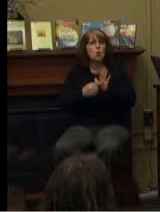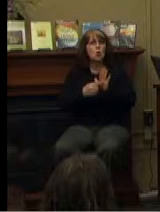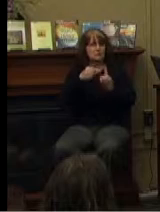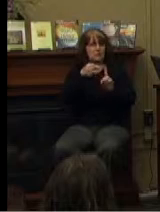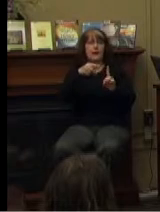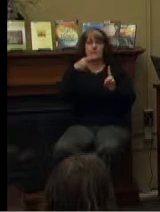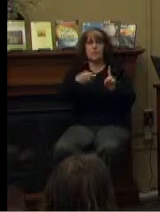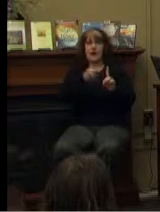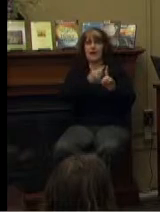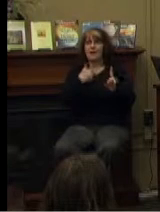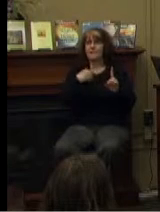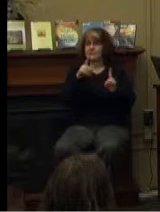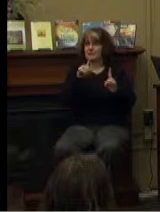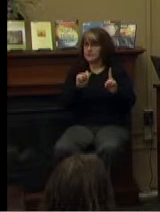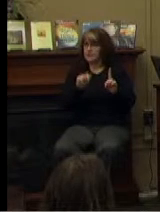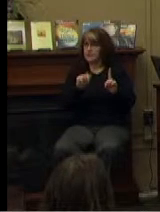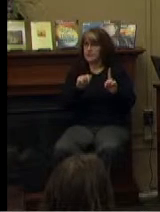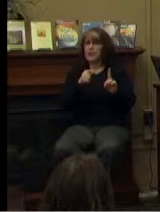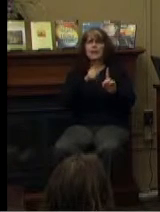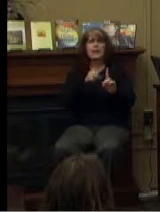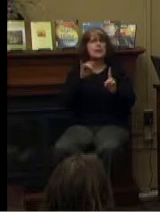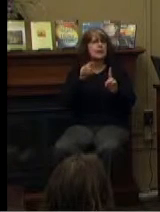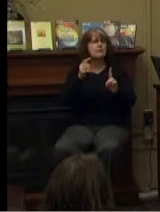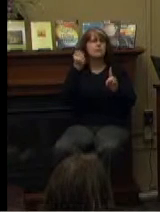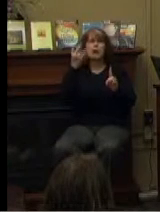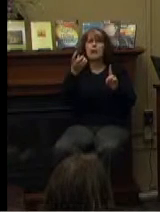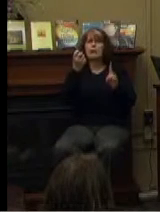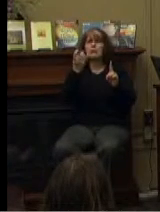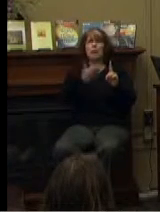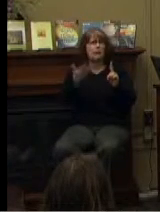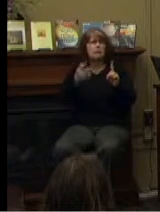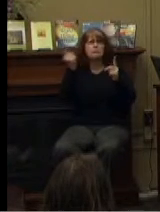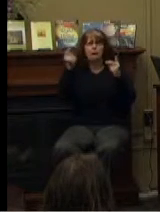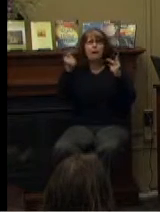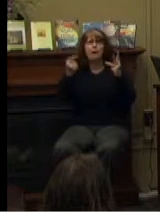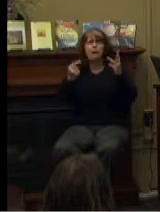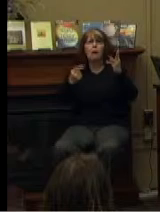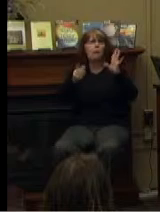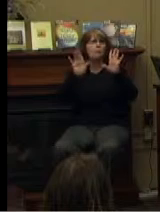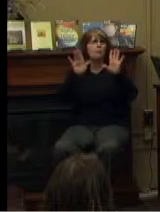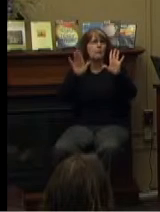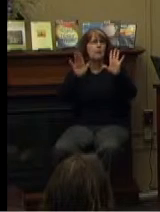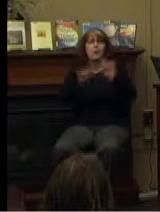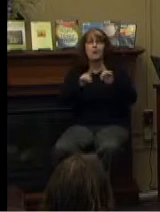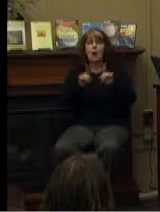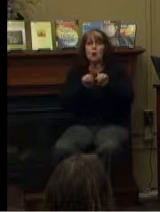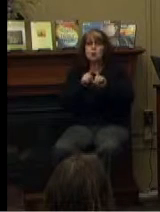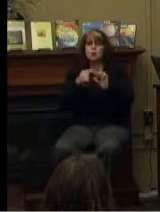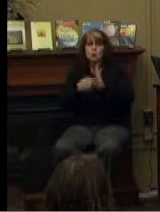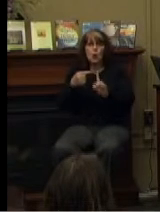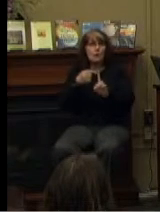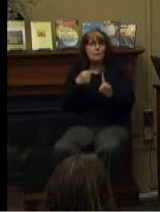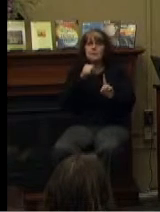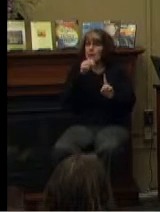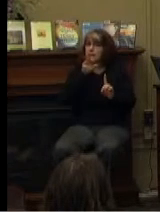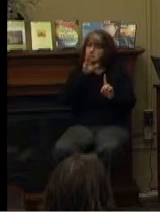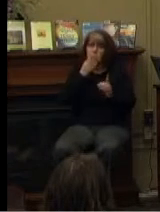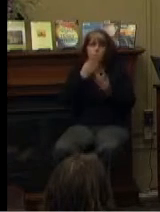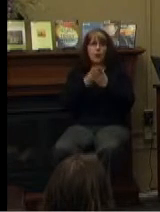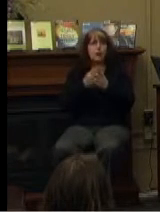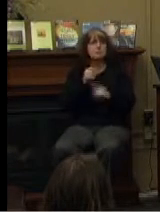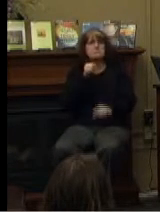did these great feats, where there are many. But also shows that didn't speak very well, didn't have very good